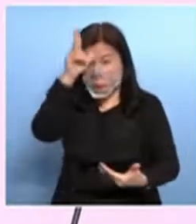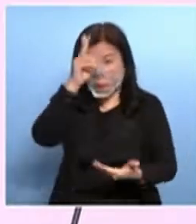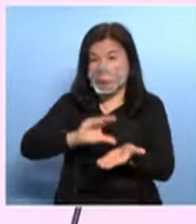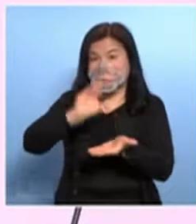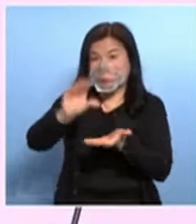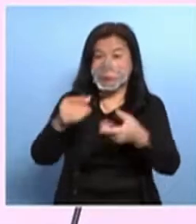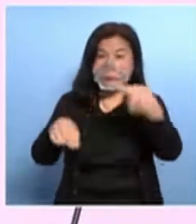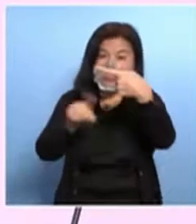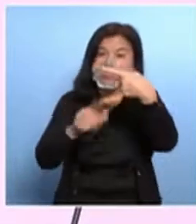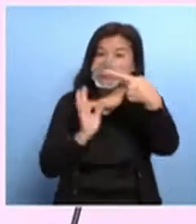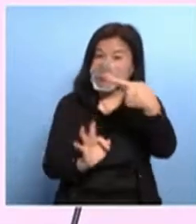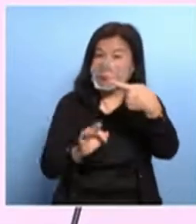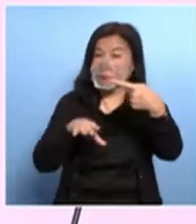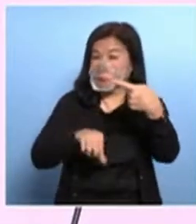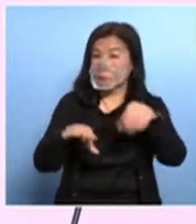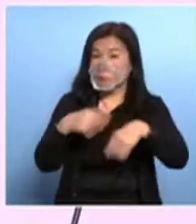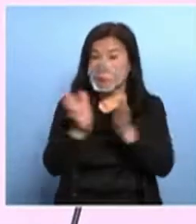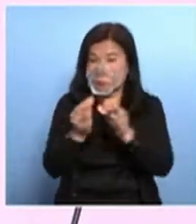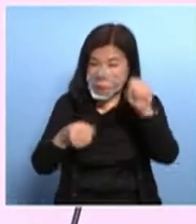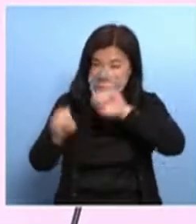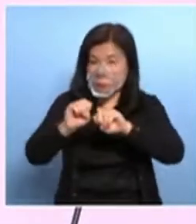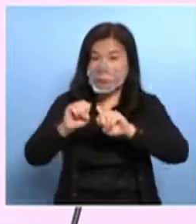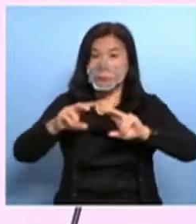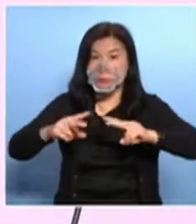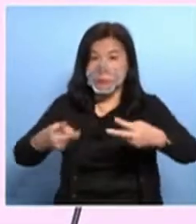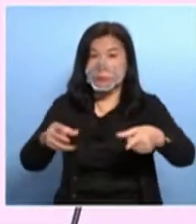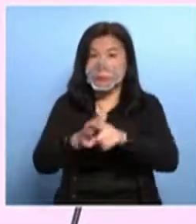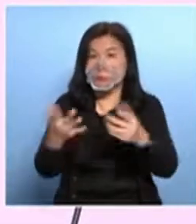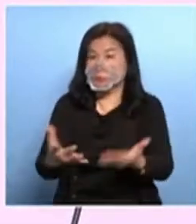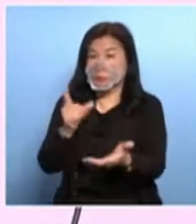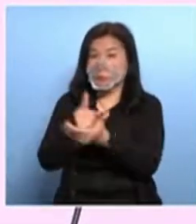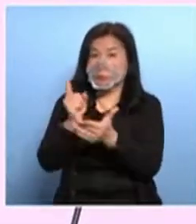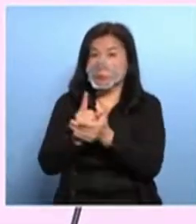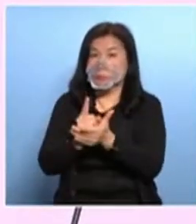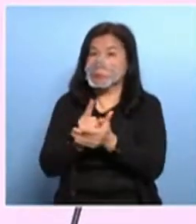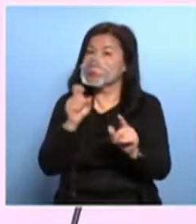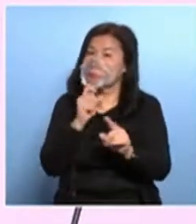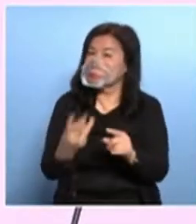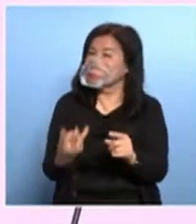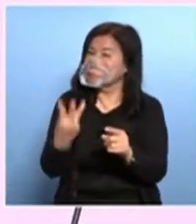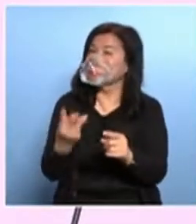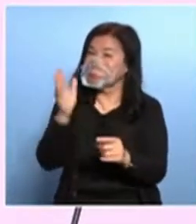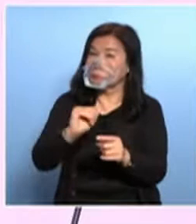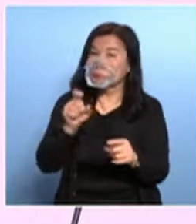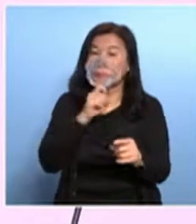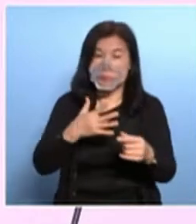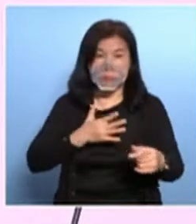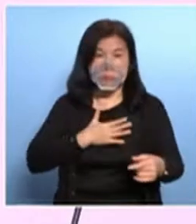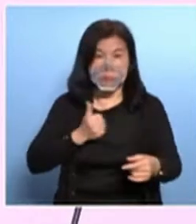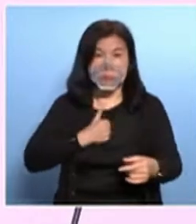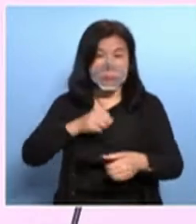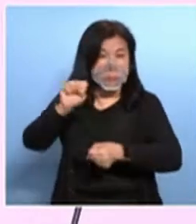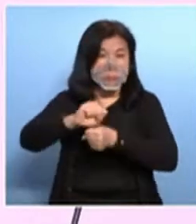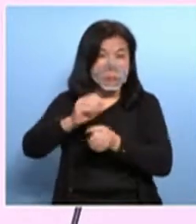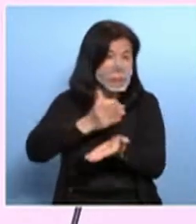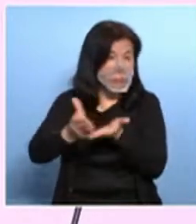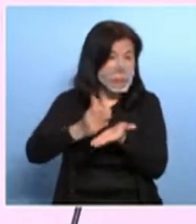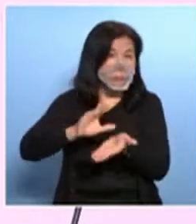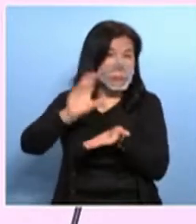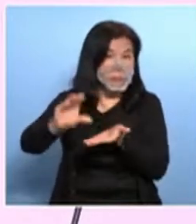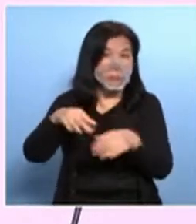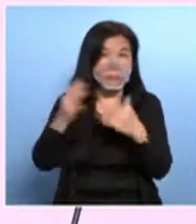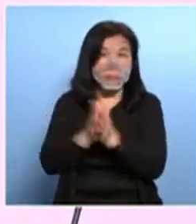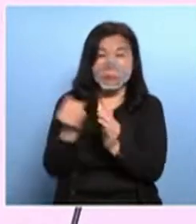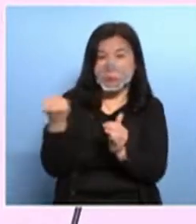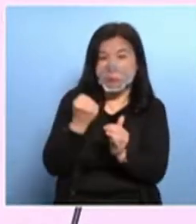trades. The current term government has invested over $130 billion in I&T development, which has seen results trending up gradually in recent years.